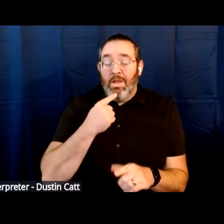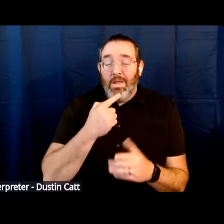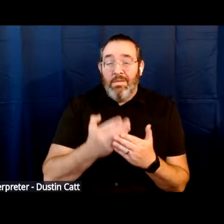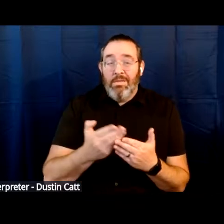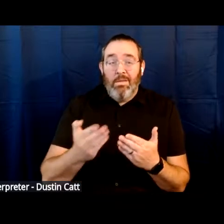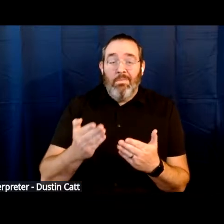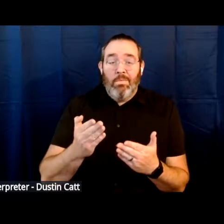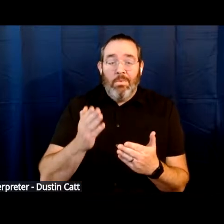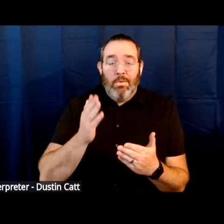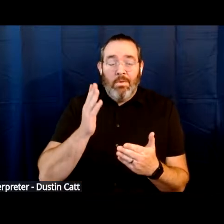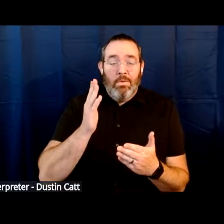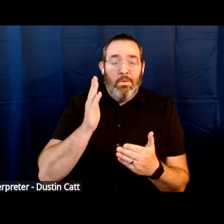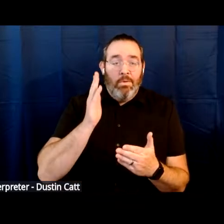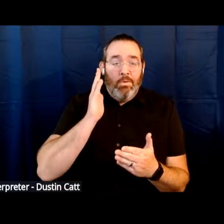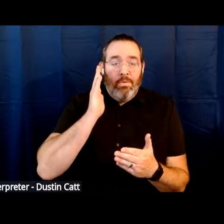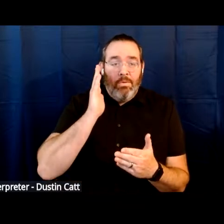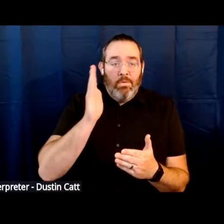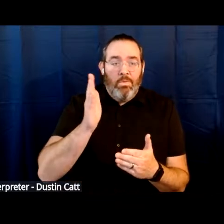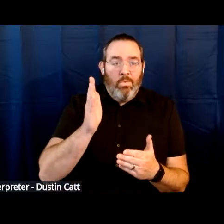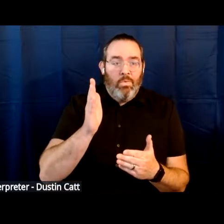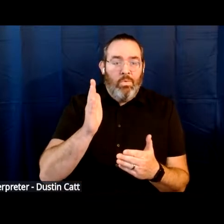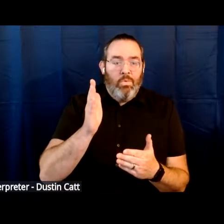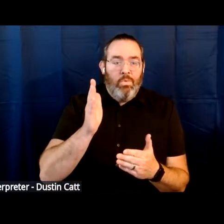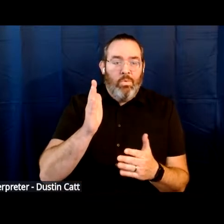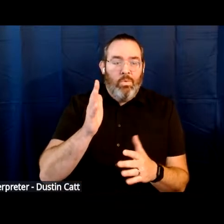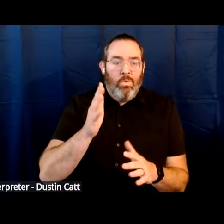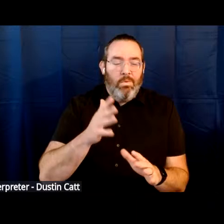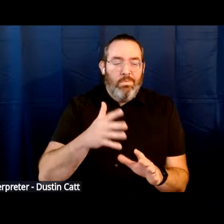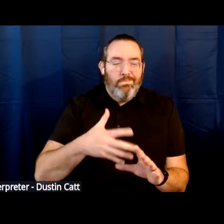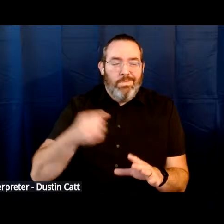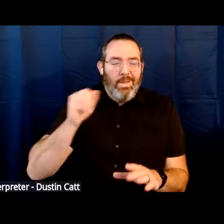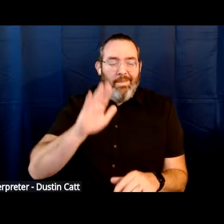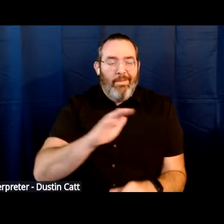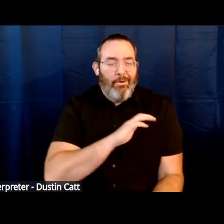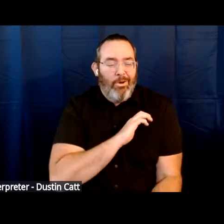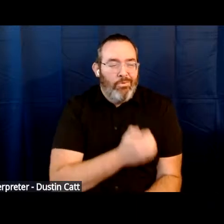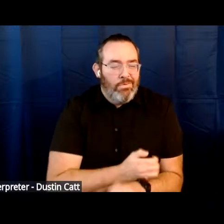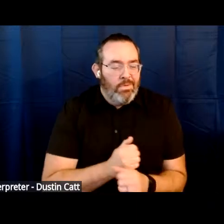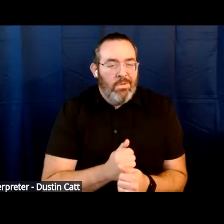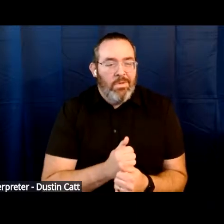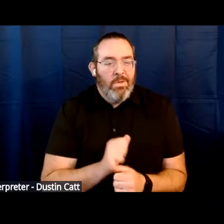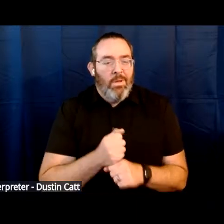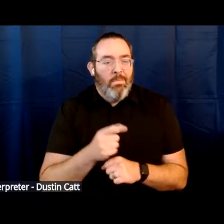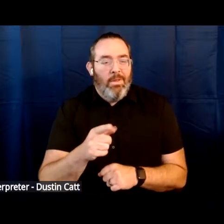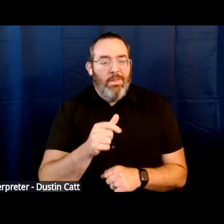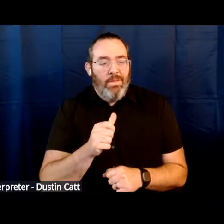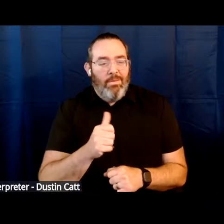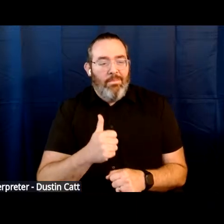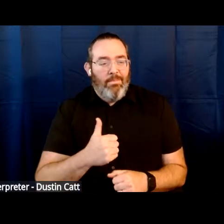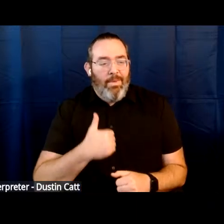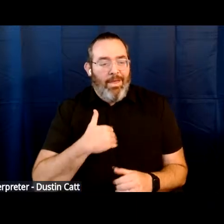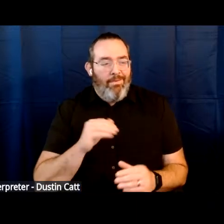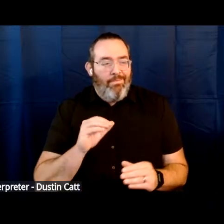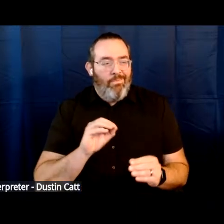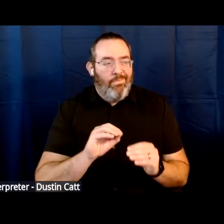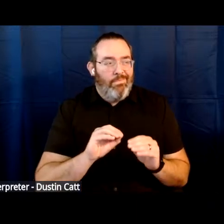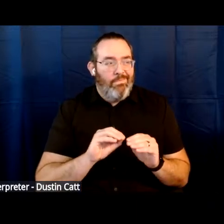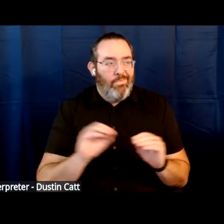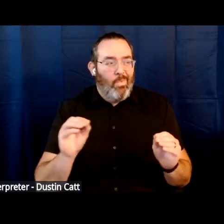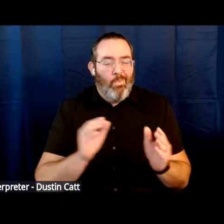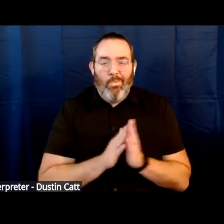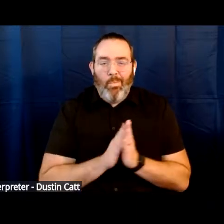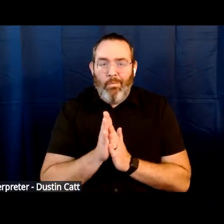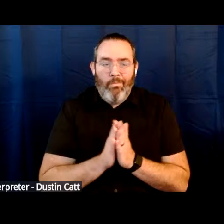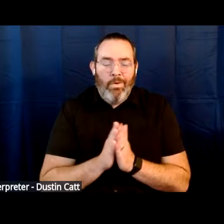to just sap people's energy, make them have no motivation. I think it's very,